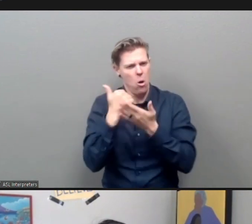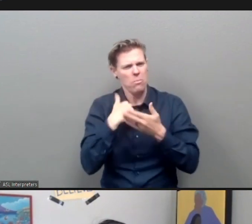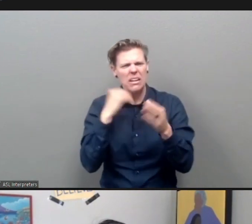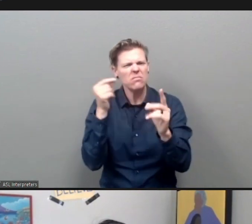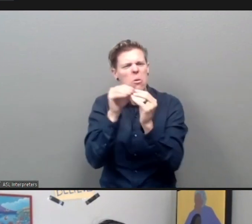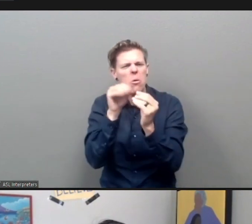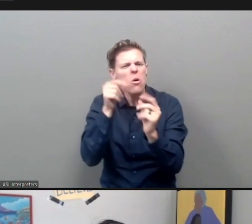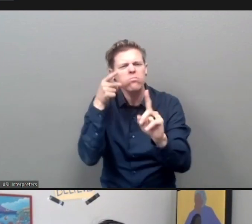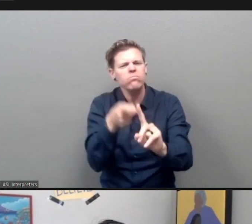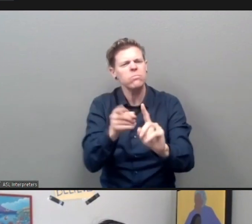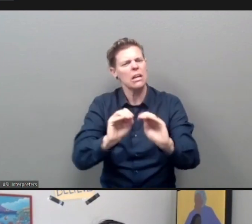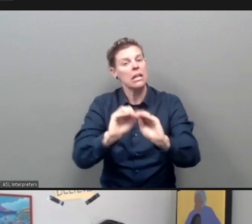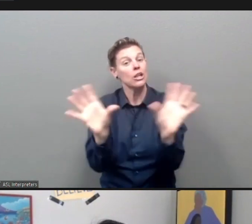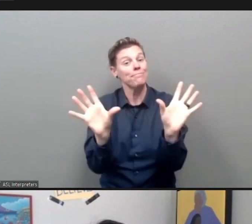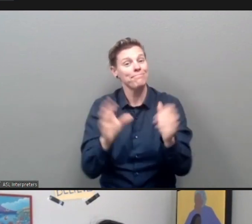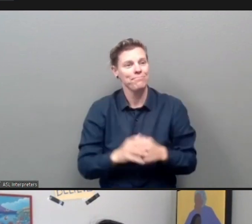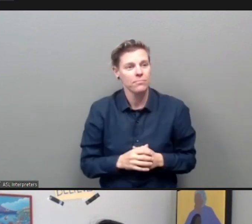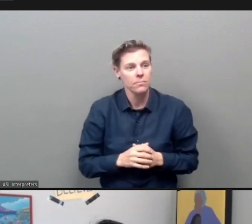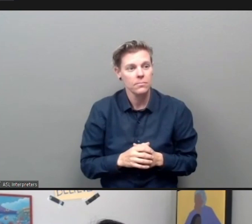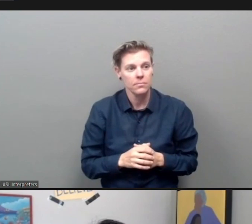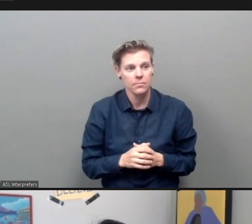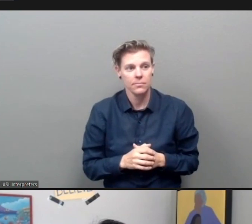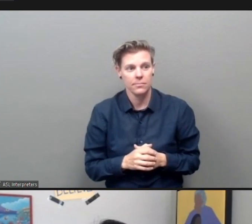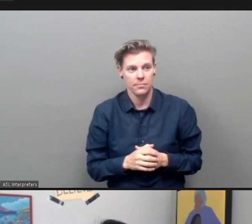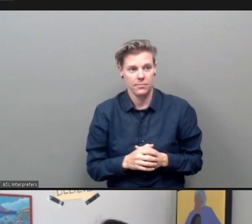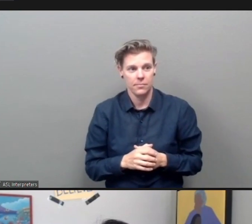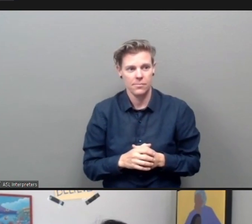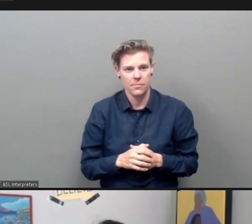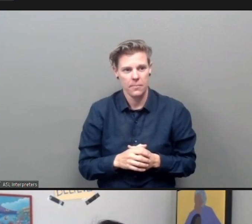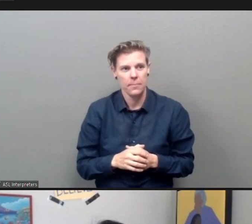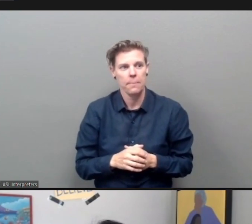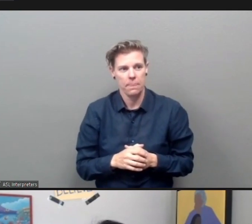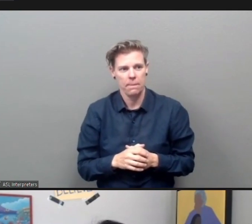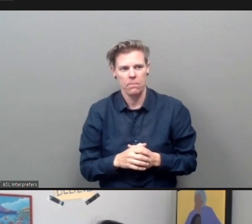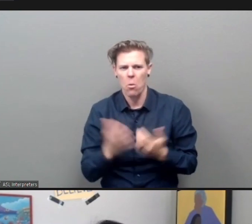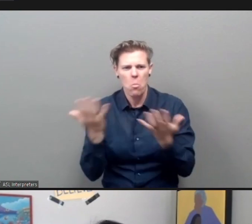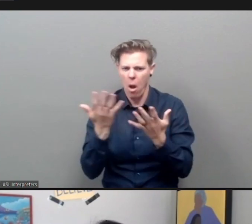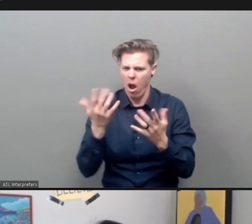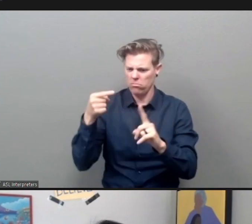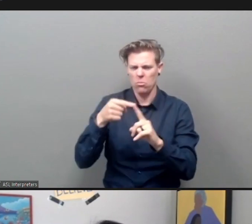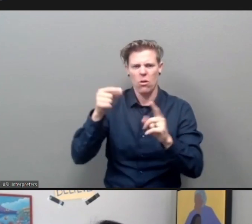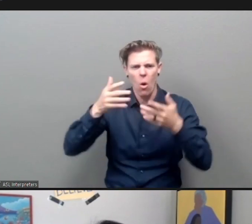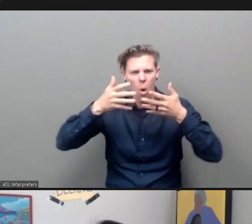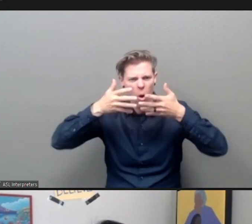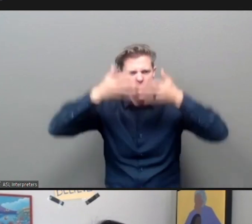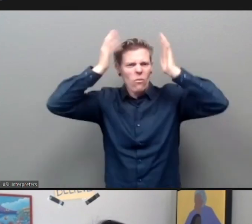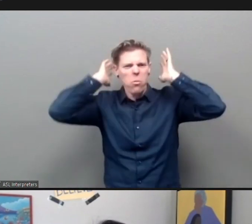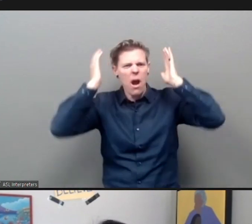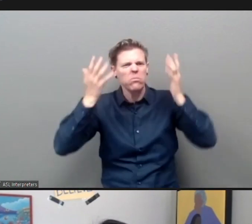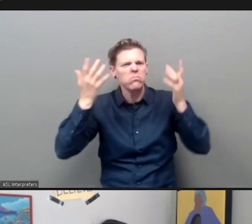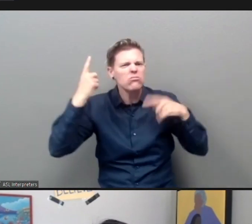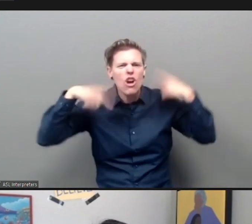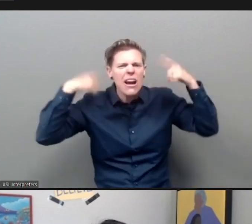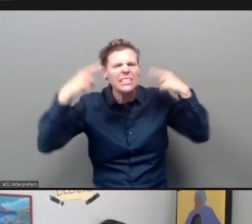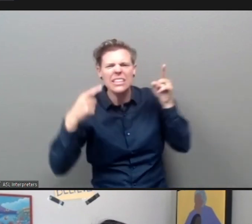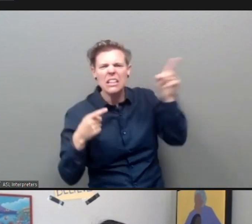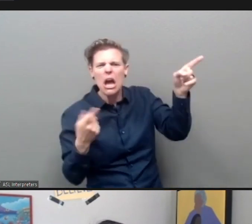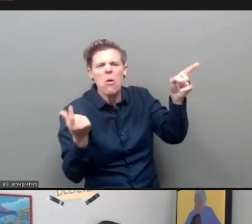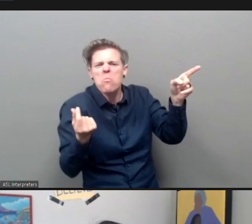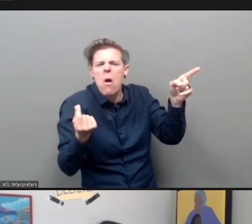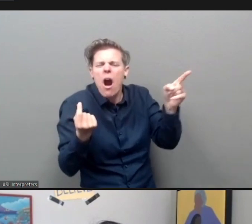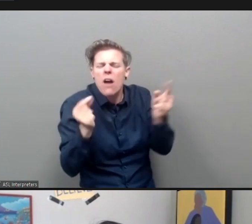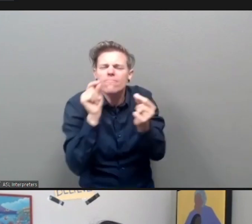able to provide, kind of outlining what is the situation in Farmington, any kind of descriptors you can offer us. Thank